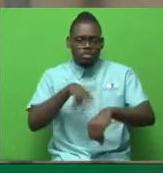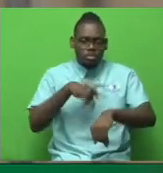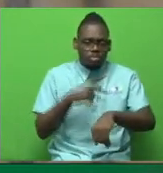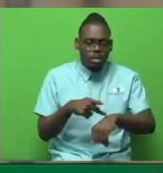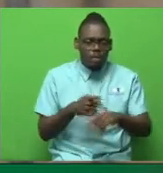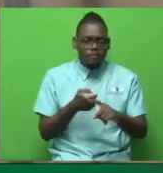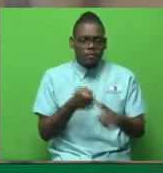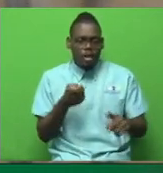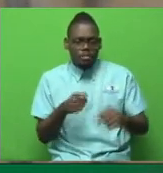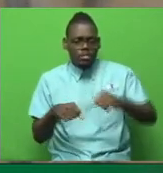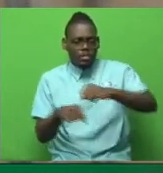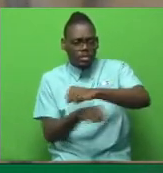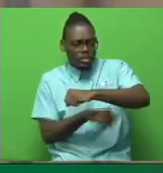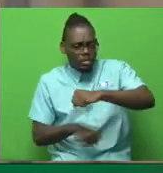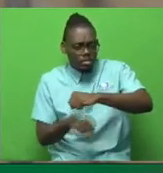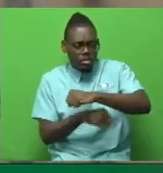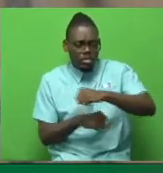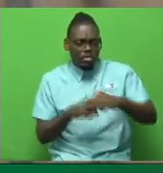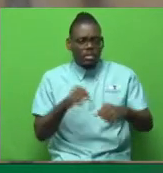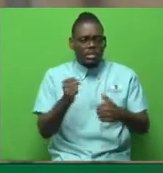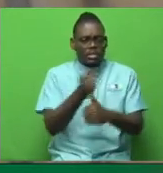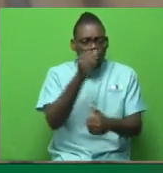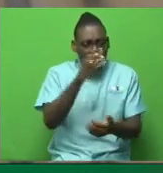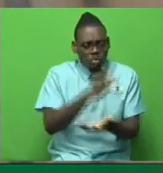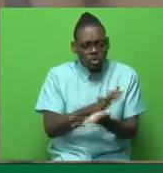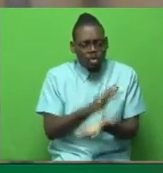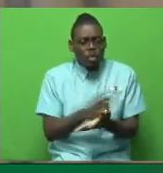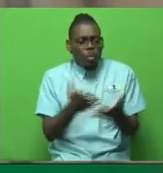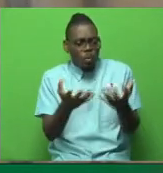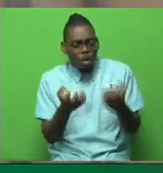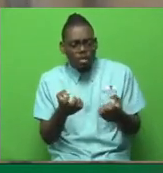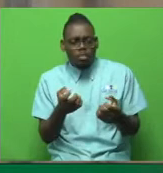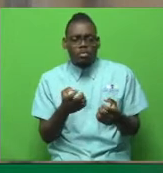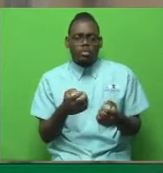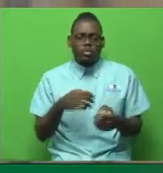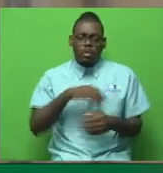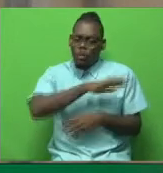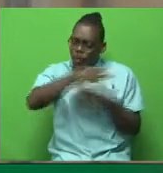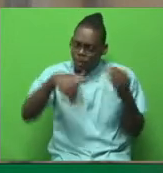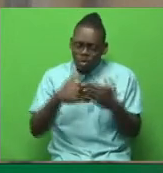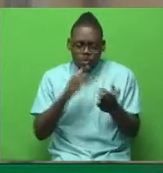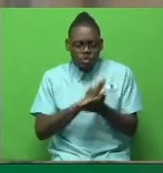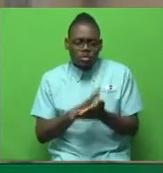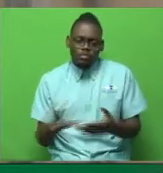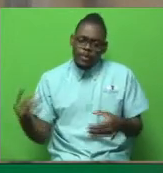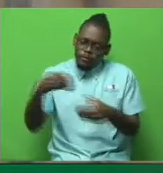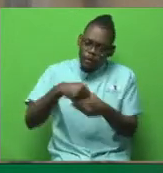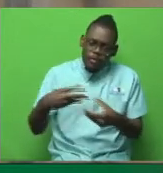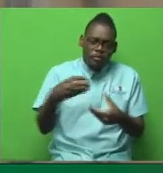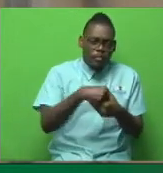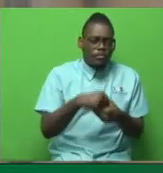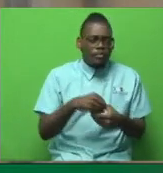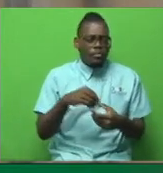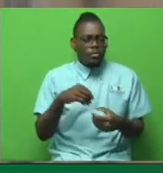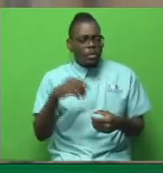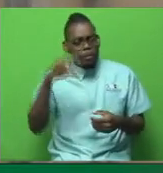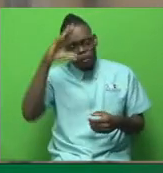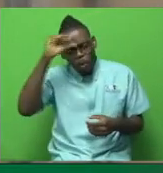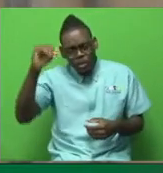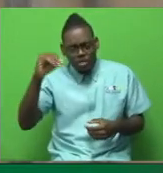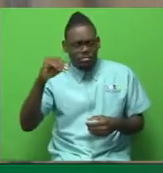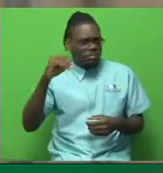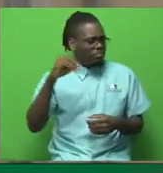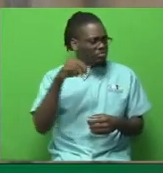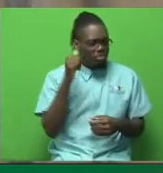encourage more of these organizations to be a part of the school system as they were before we have asked the